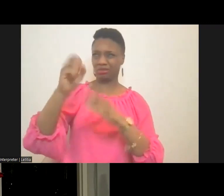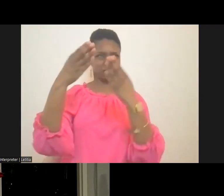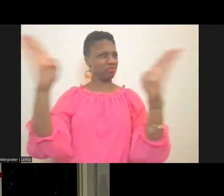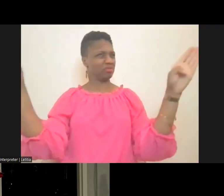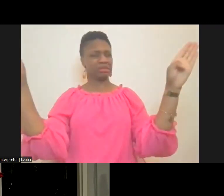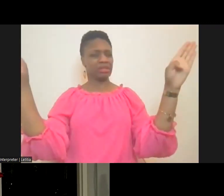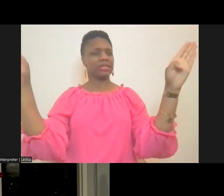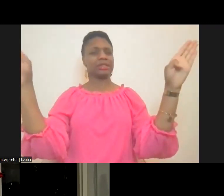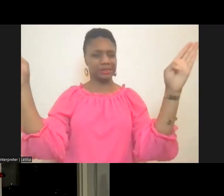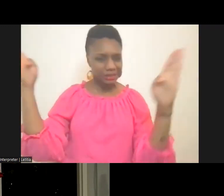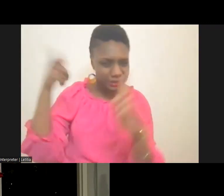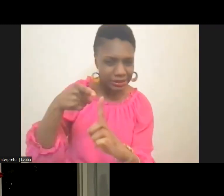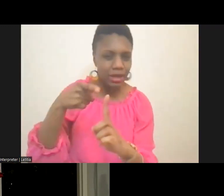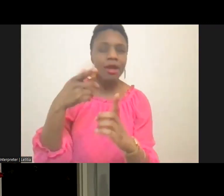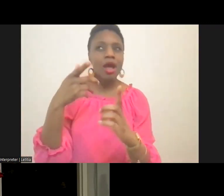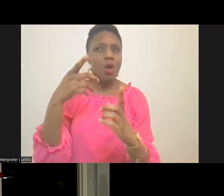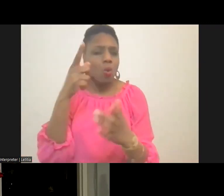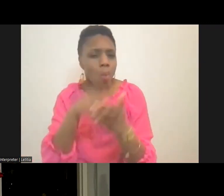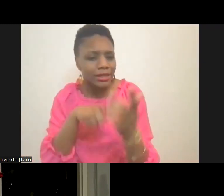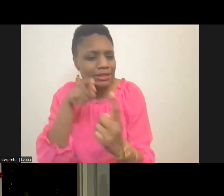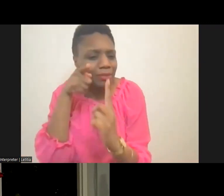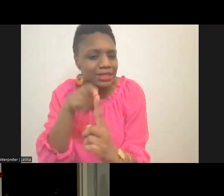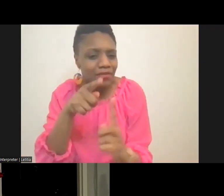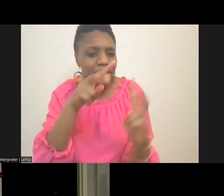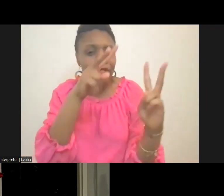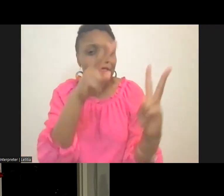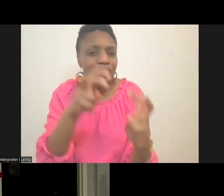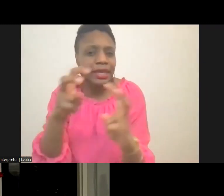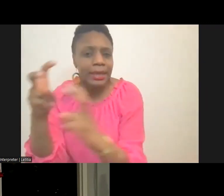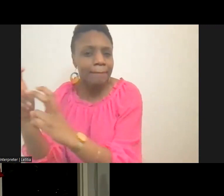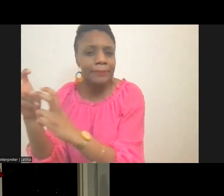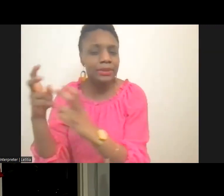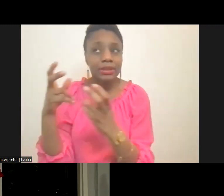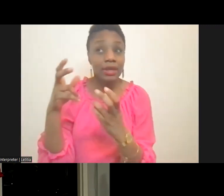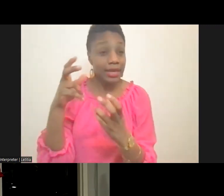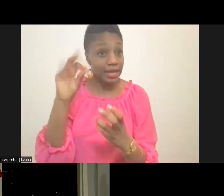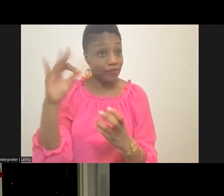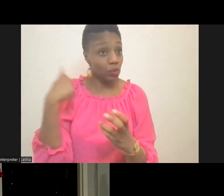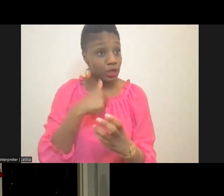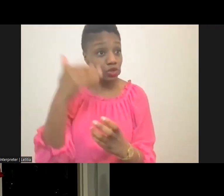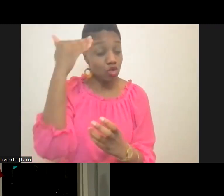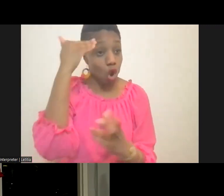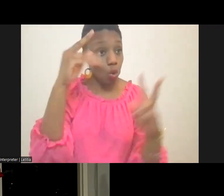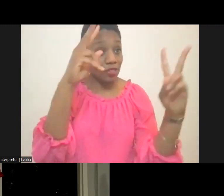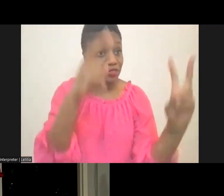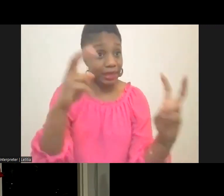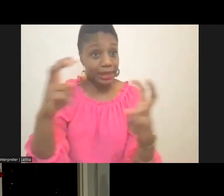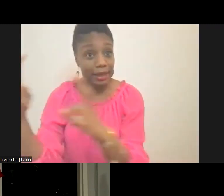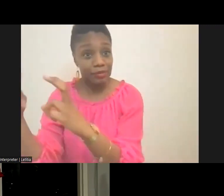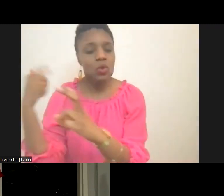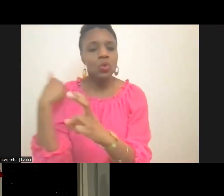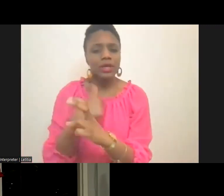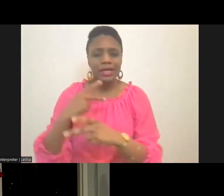some ideas about what those themes might be? Yeah. That could then help us to figure out, I don't know if the